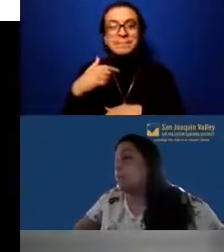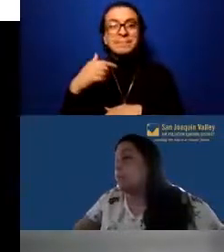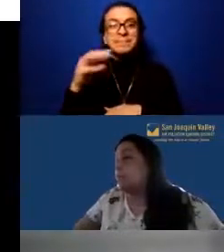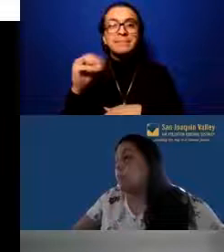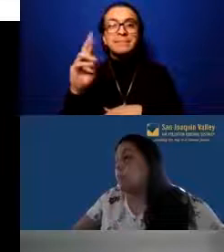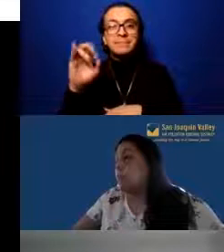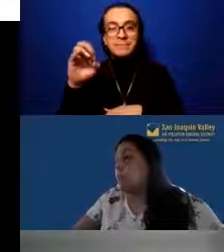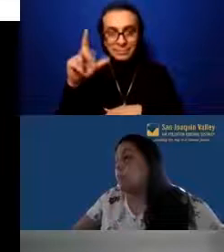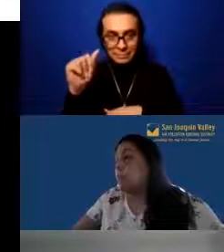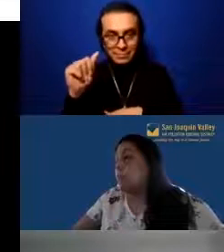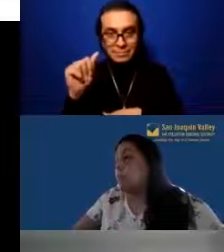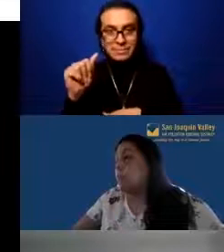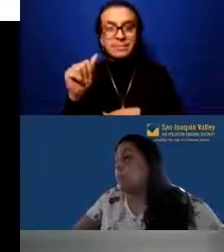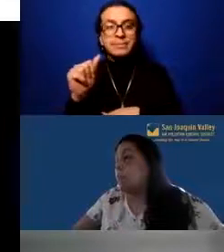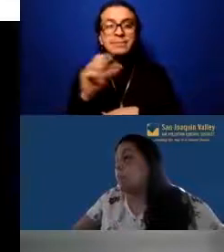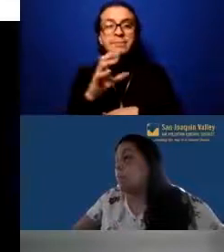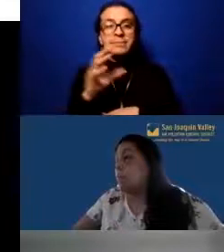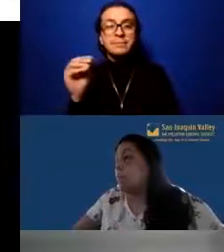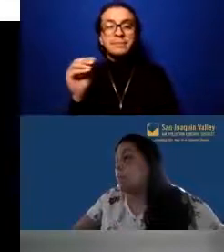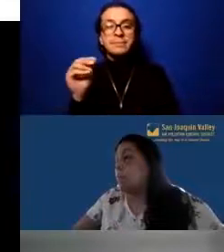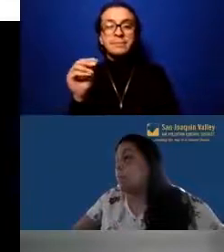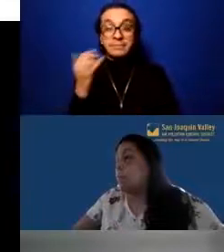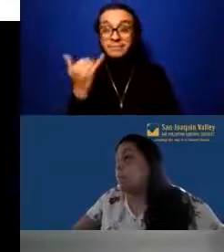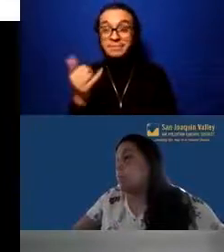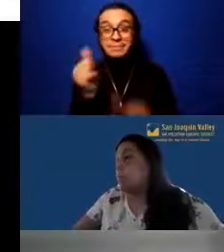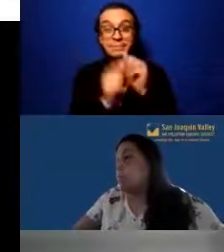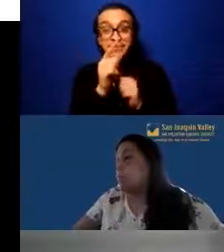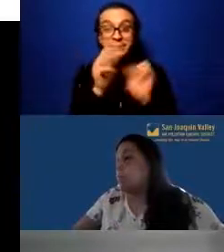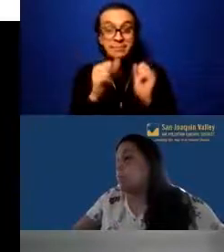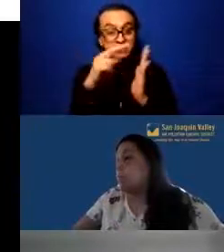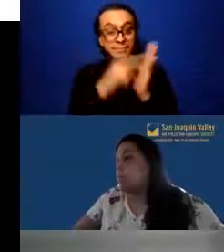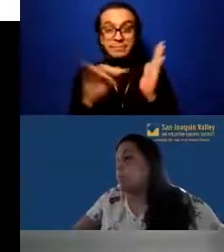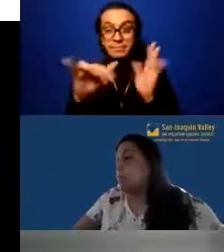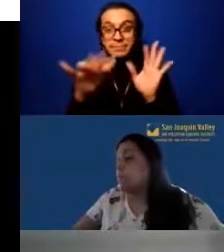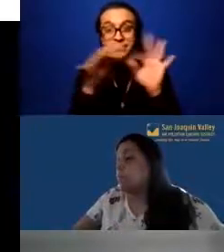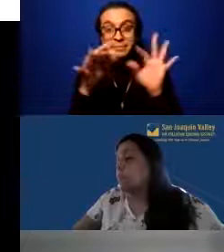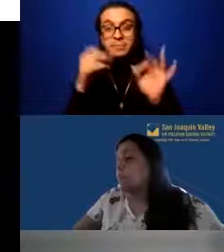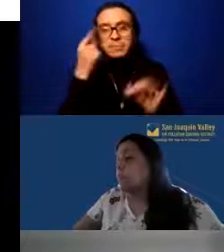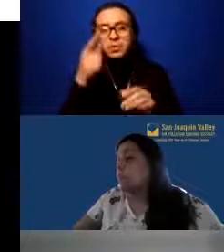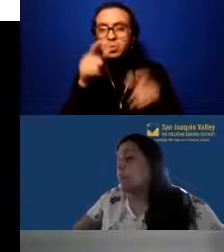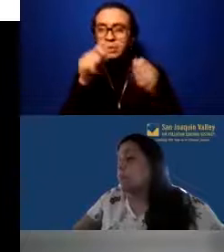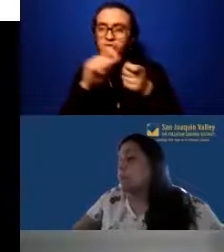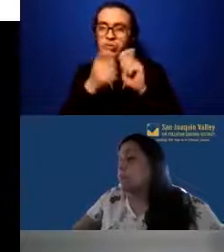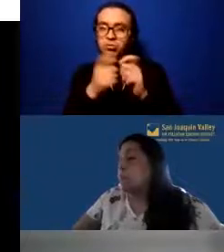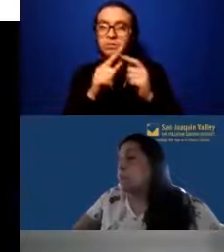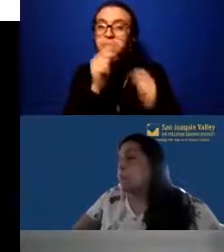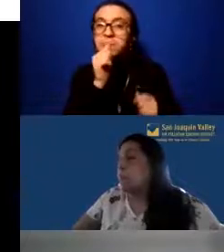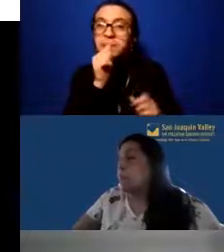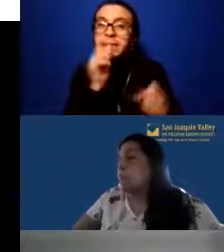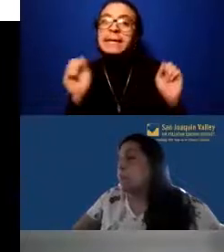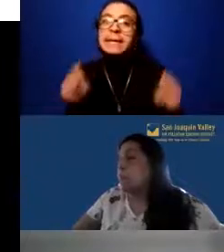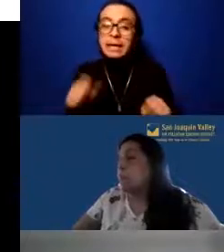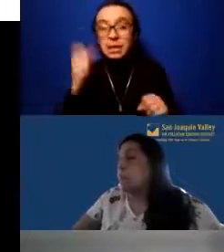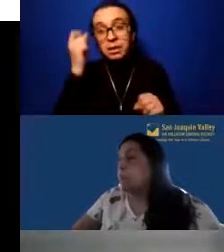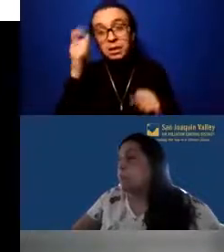and then that way everybody can see what you have sent. If you would like to send a private message to somebody who is on this committee